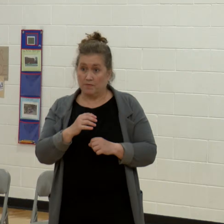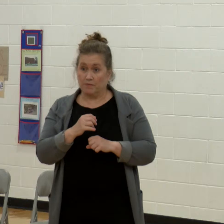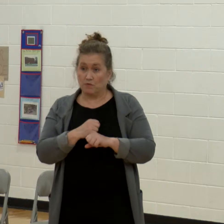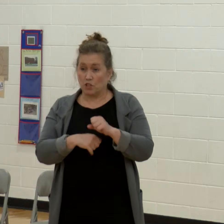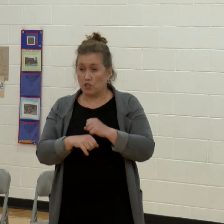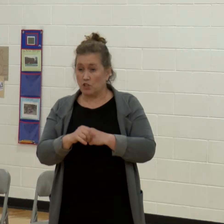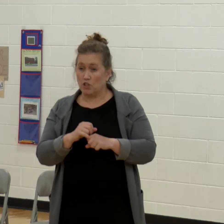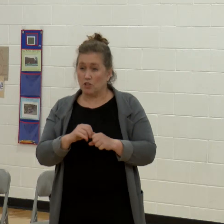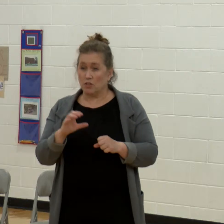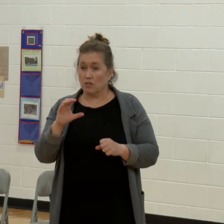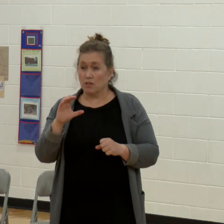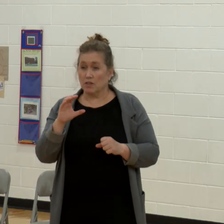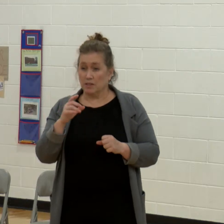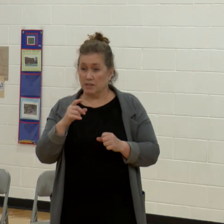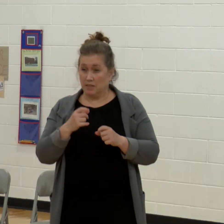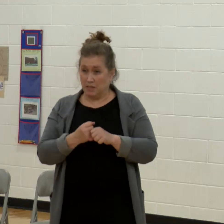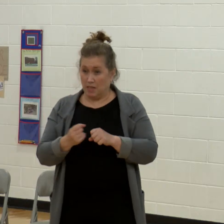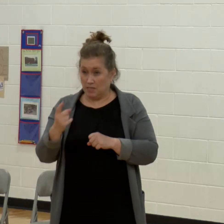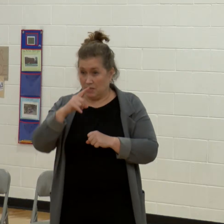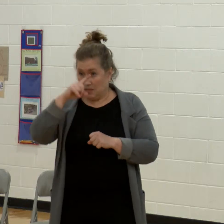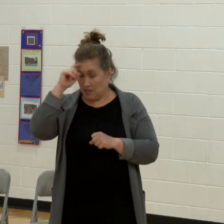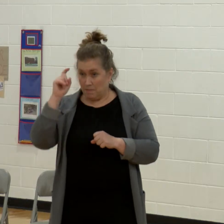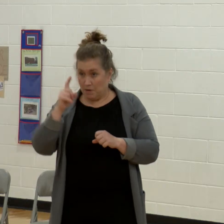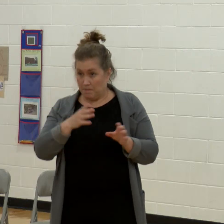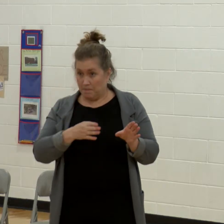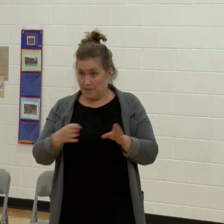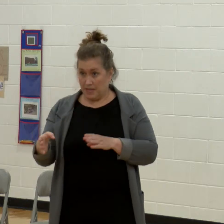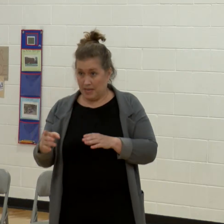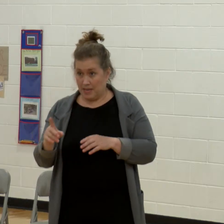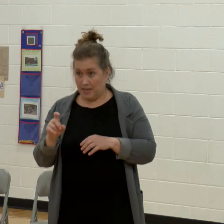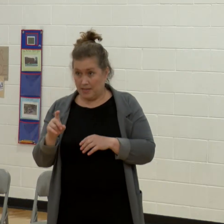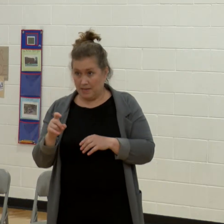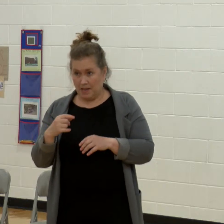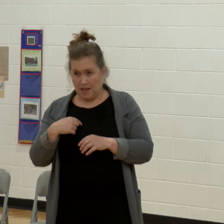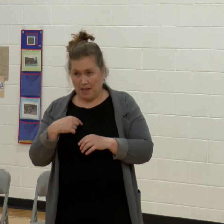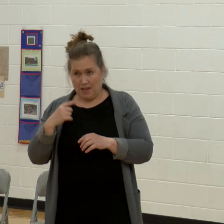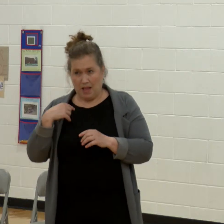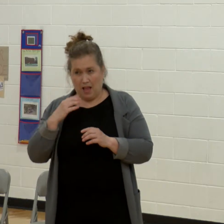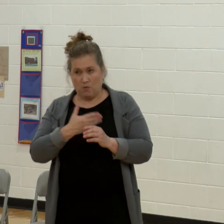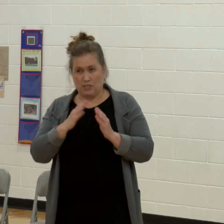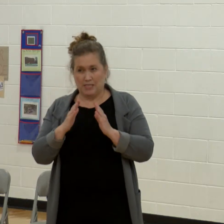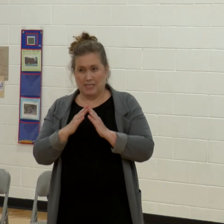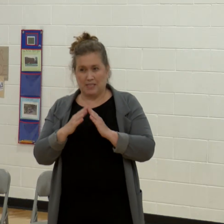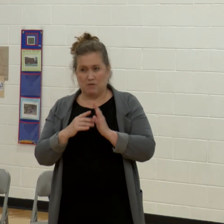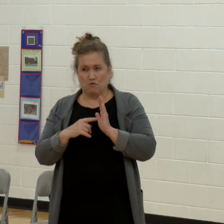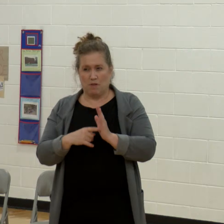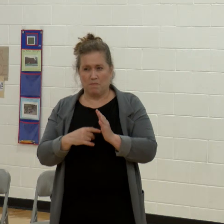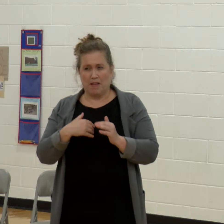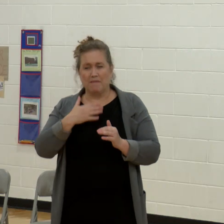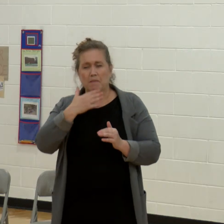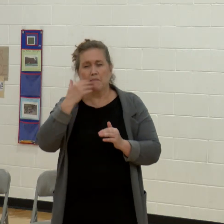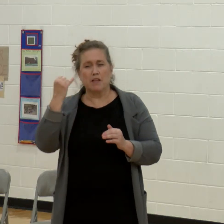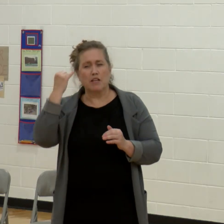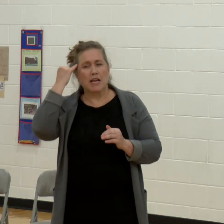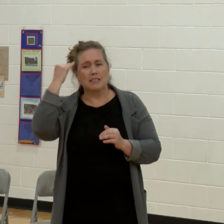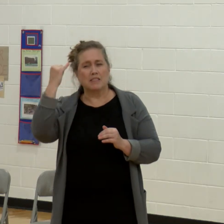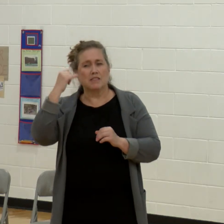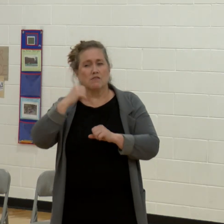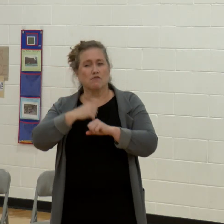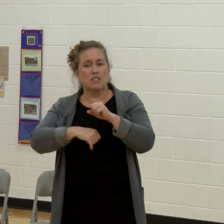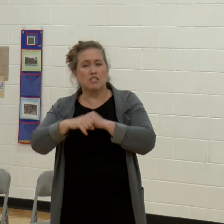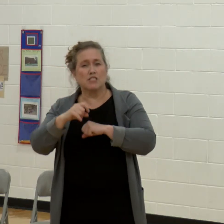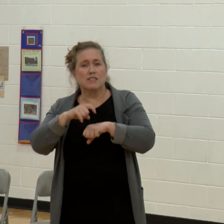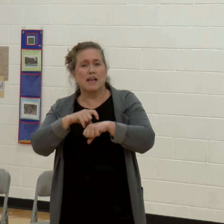I think that our representatives from the city probably have a better sense of construction timelines than I